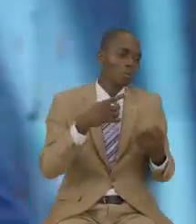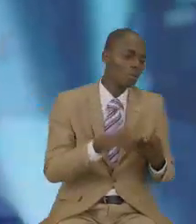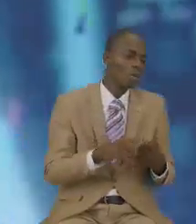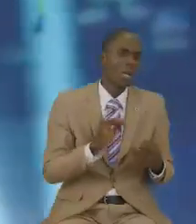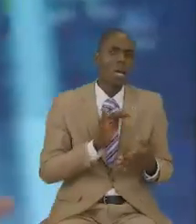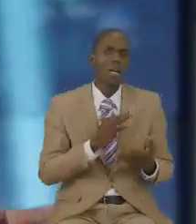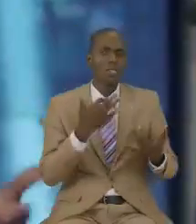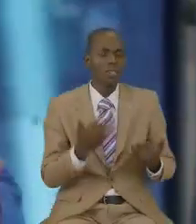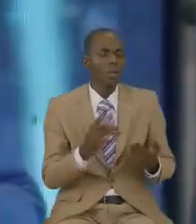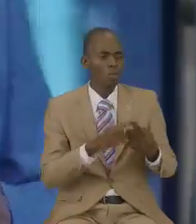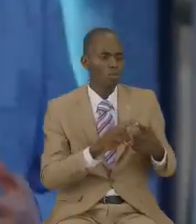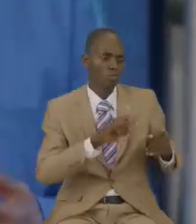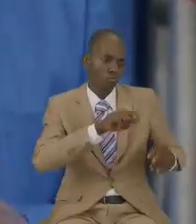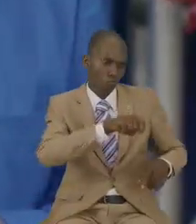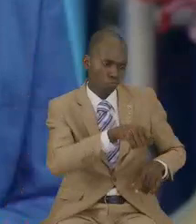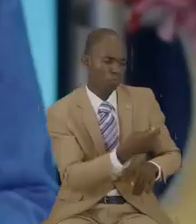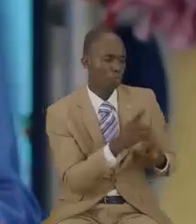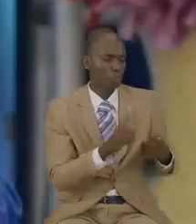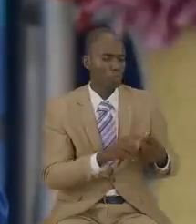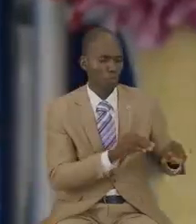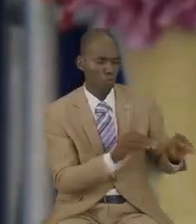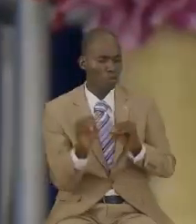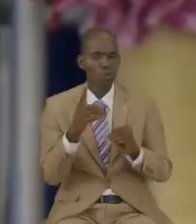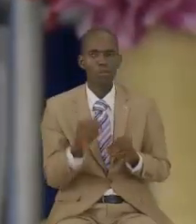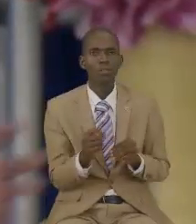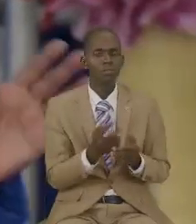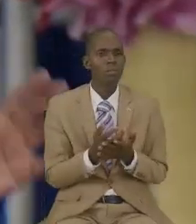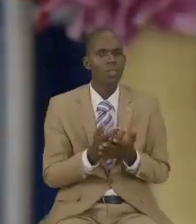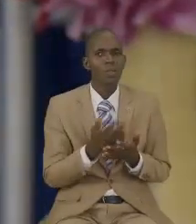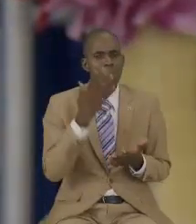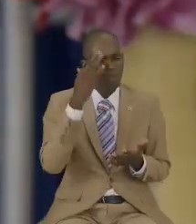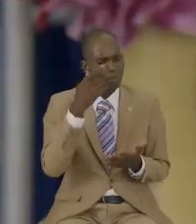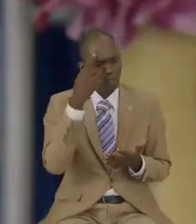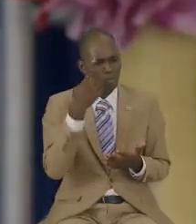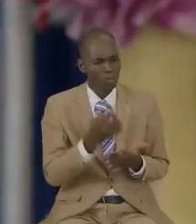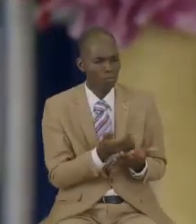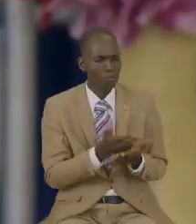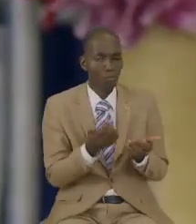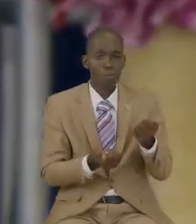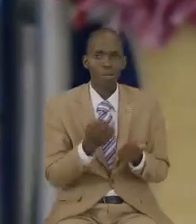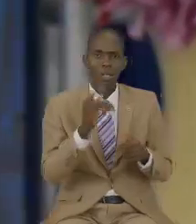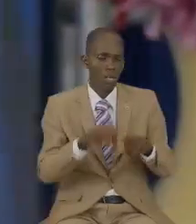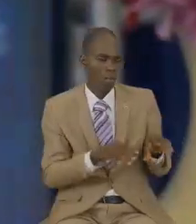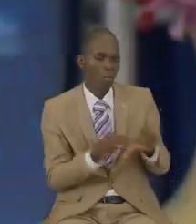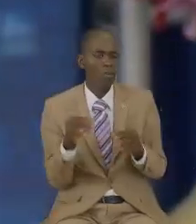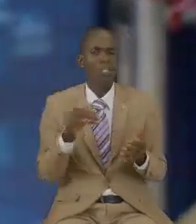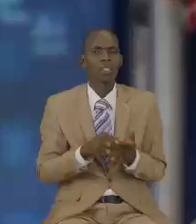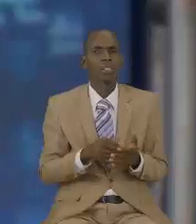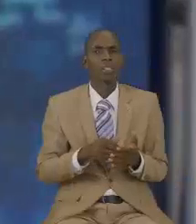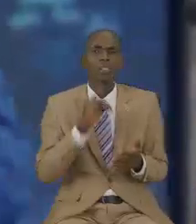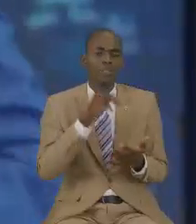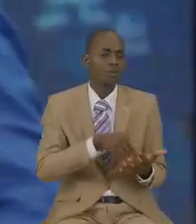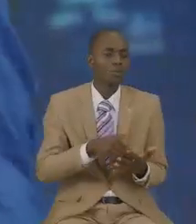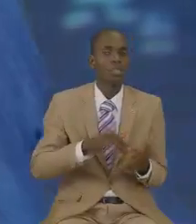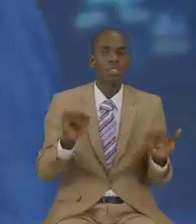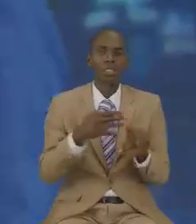drive. The thing is rusting. The thing cannot move anymore. The same thing with your mind. The same thing with your